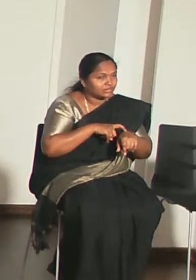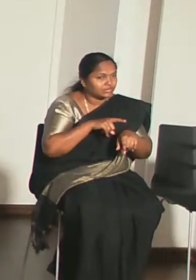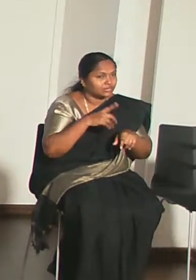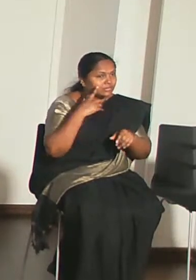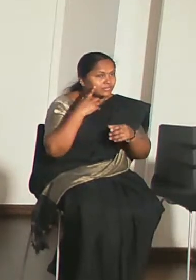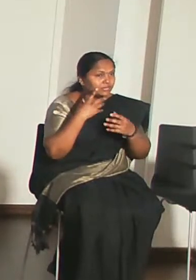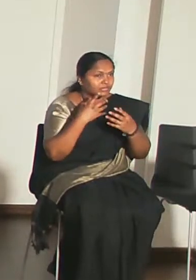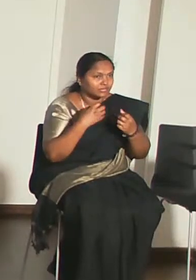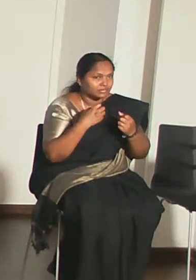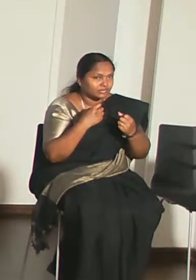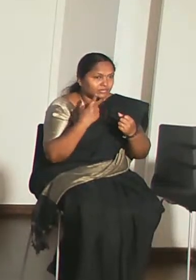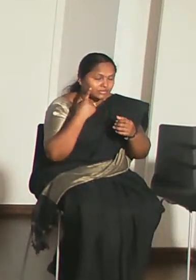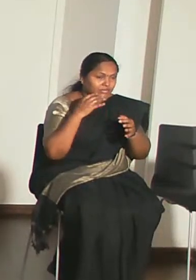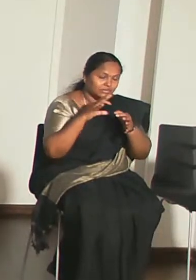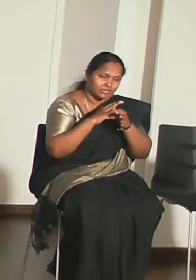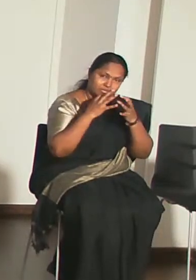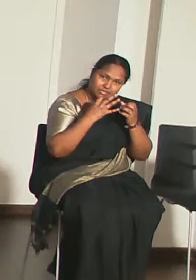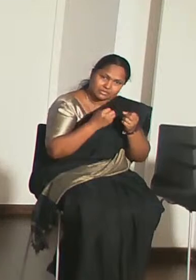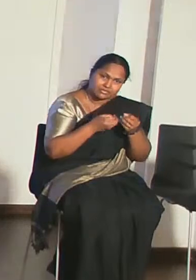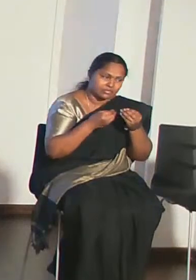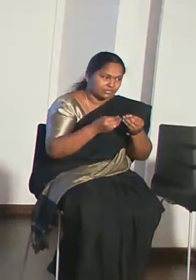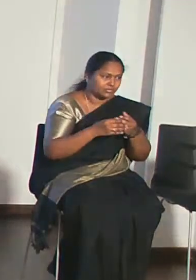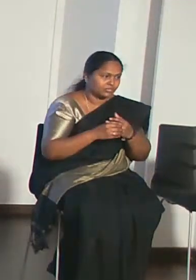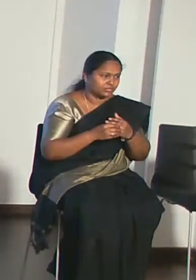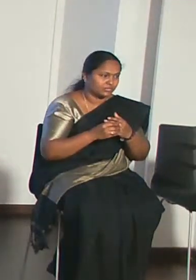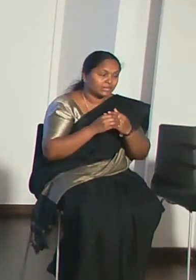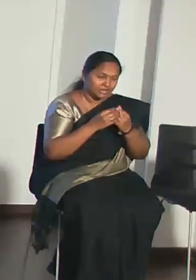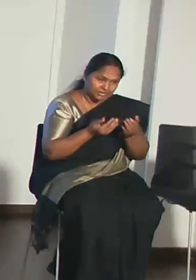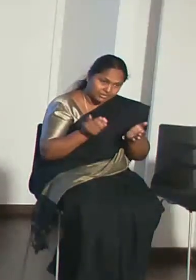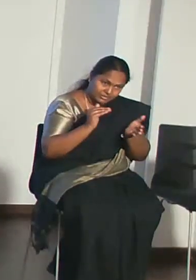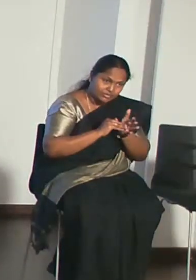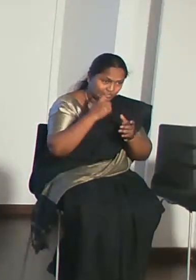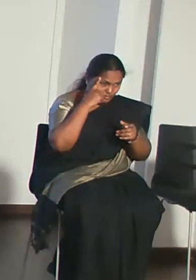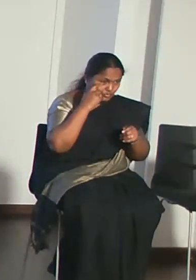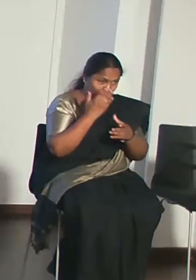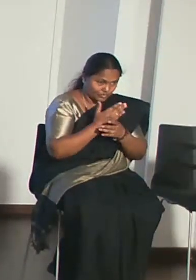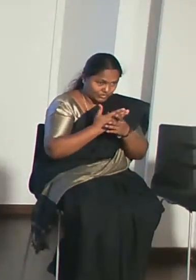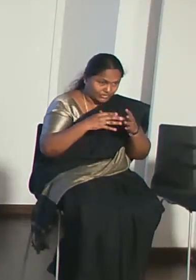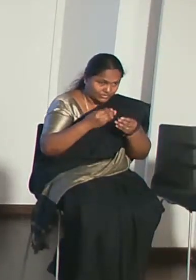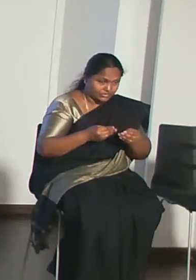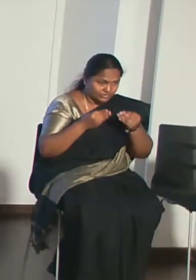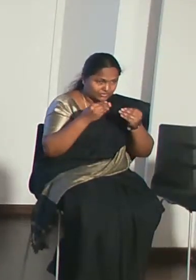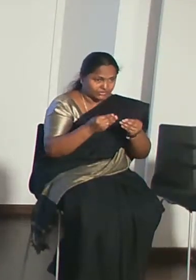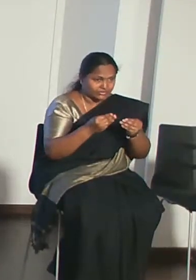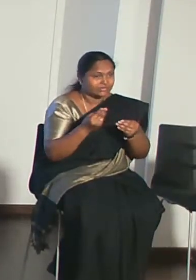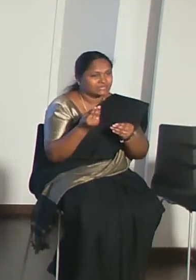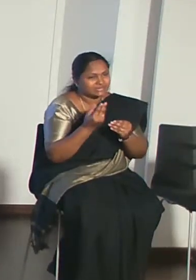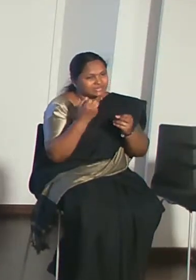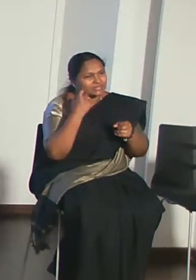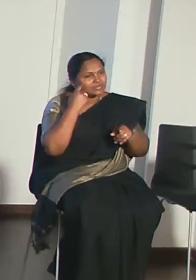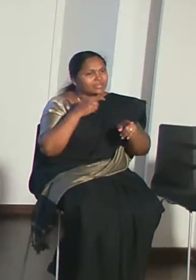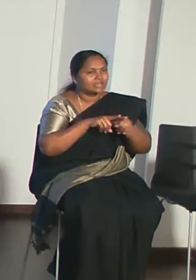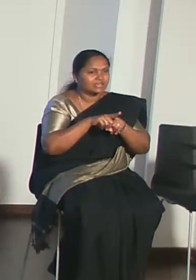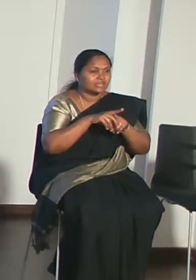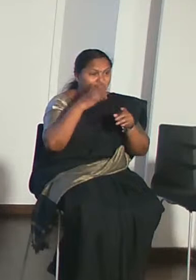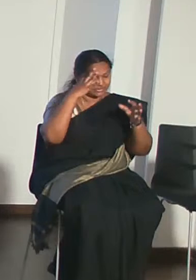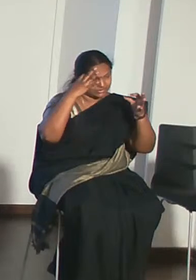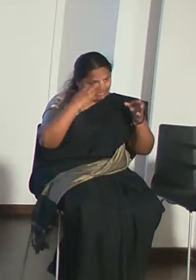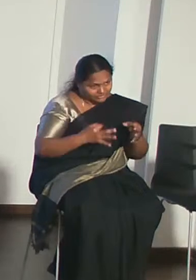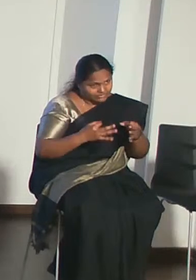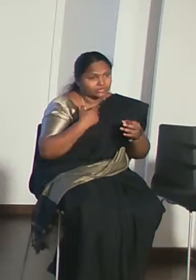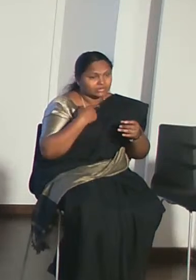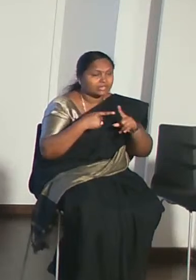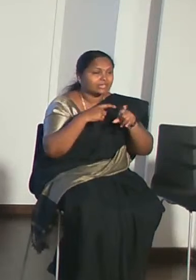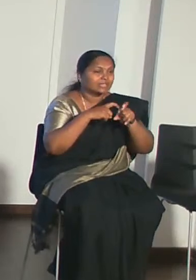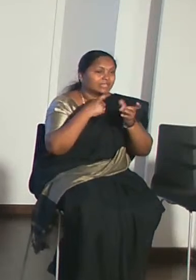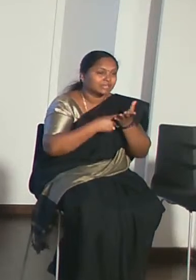of endeavor. And again, working on curatorial gestures, for example, we decided we'll turn the whole